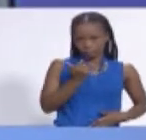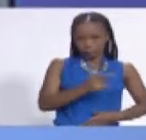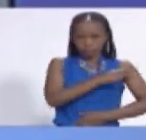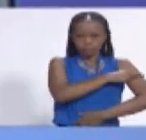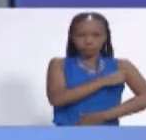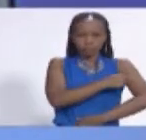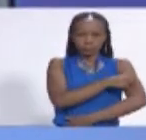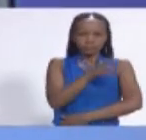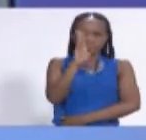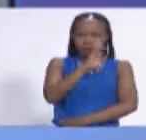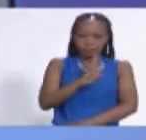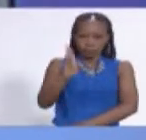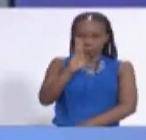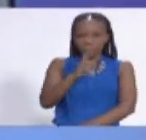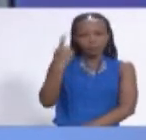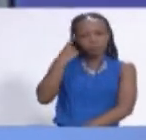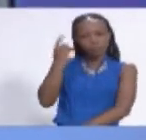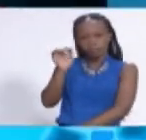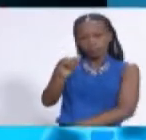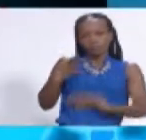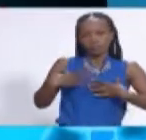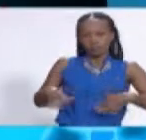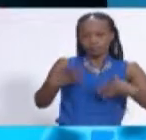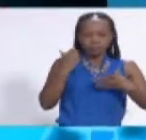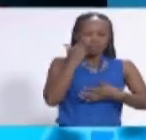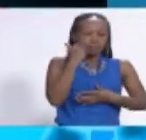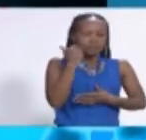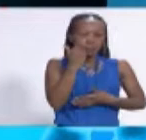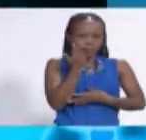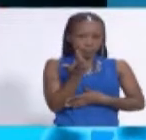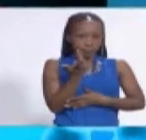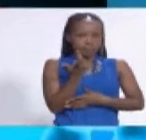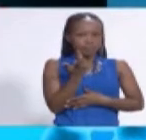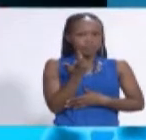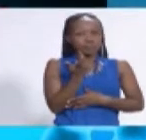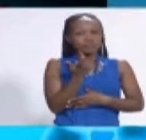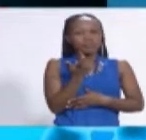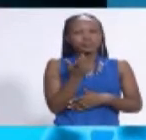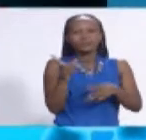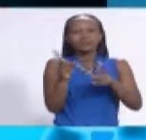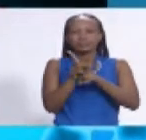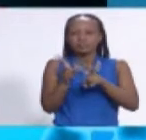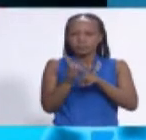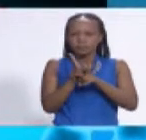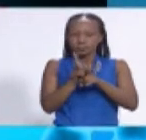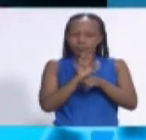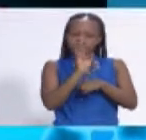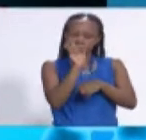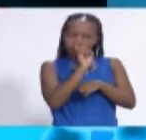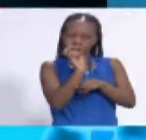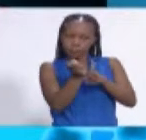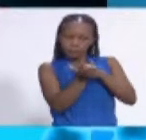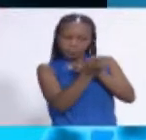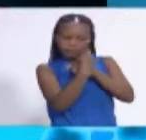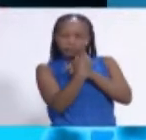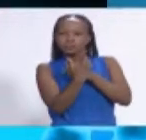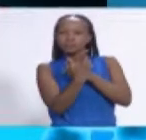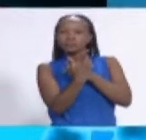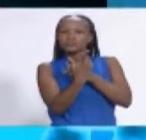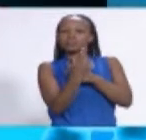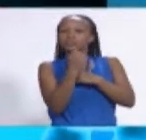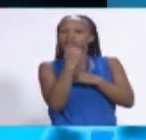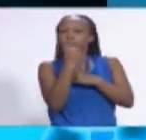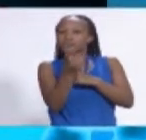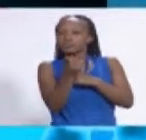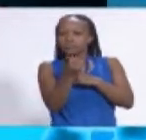hospitals used for the reception of persons suffering from an infectious disease and of observation camps and stations, of course, entails